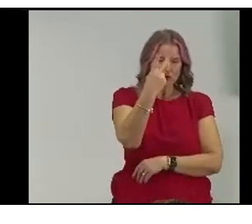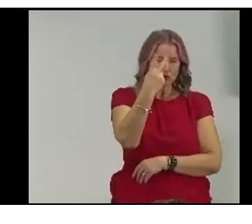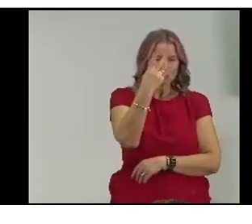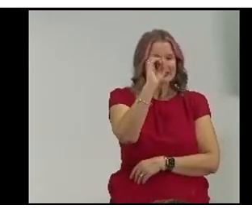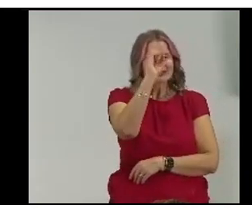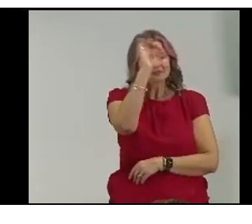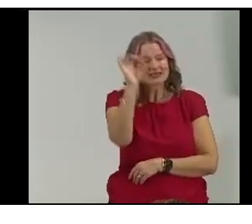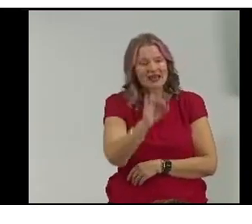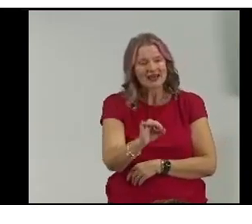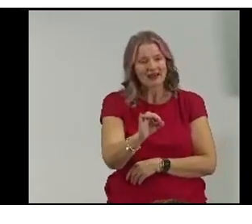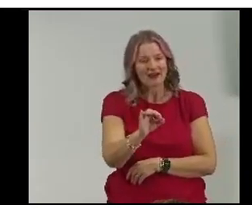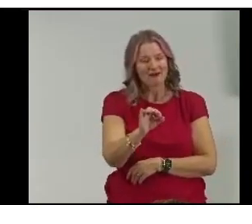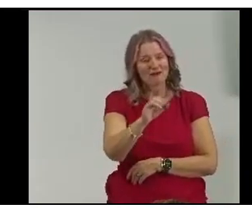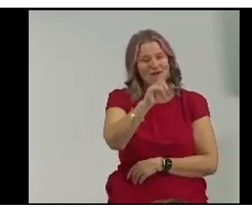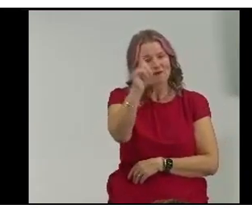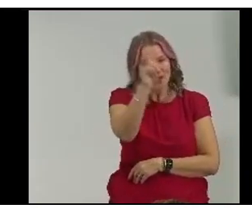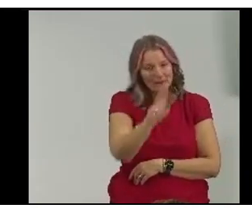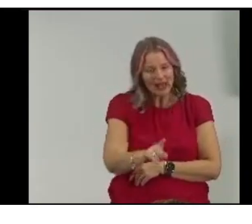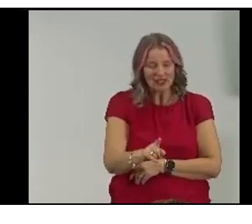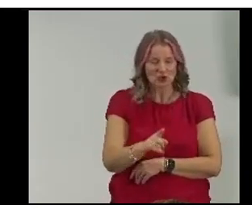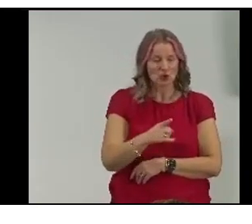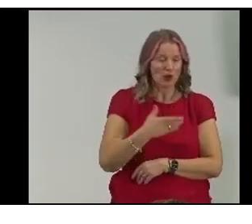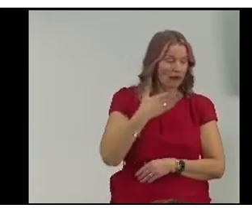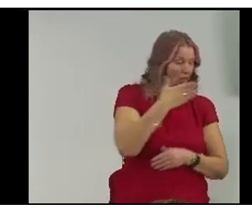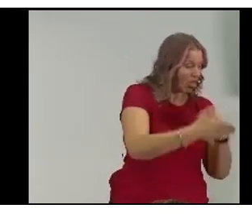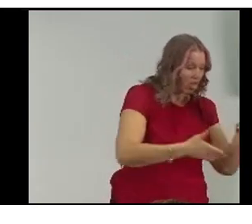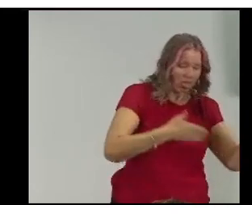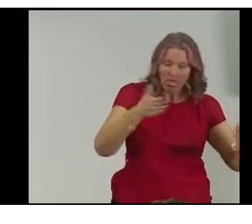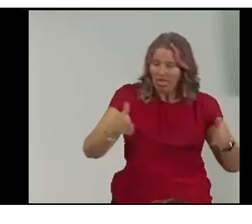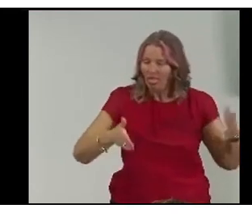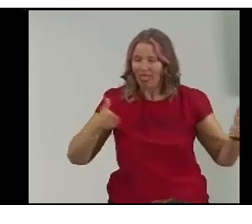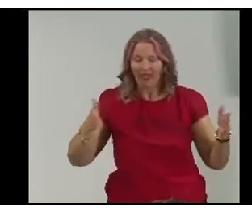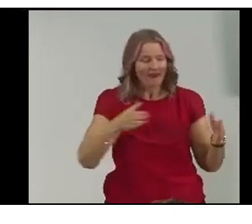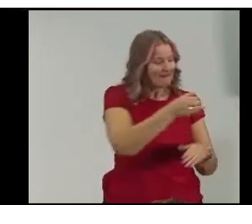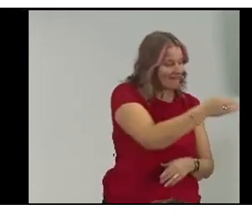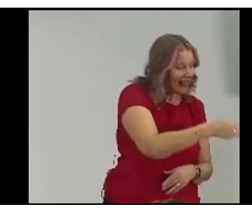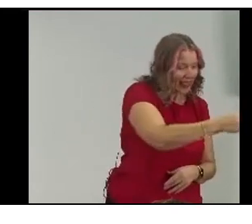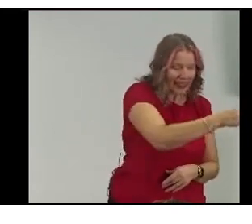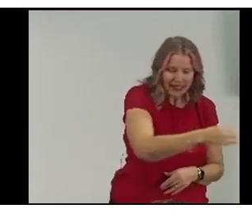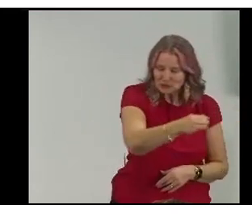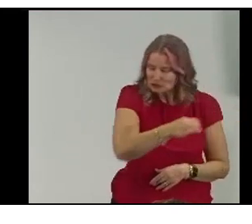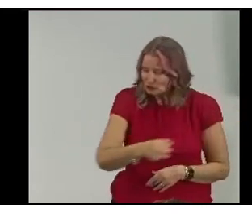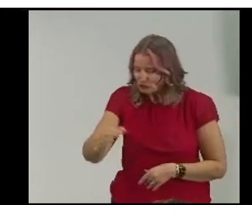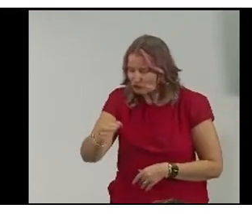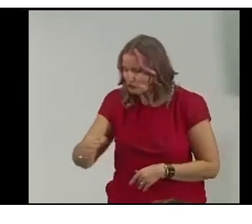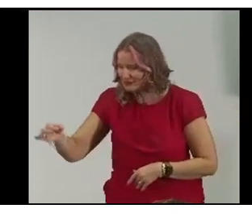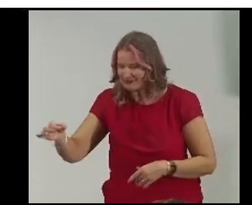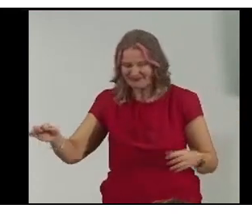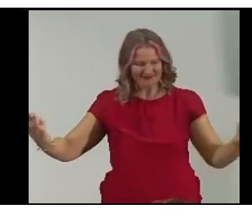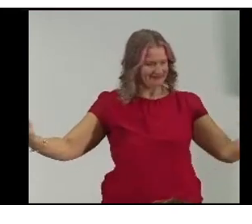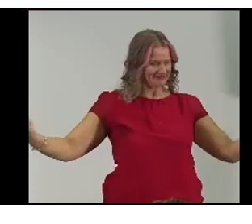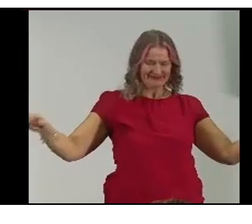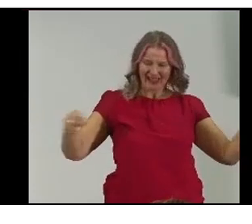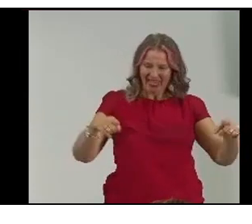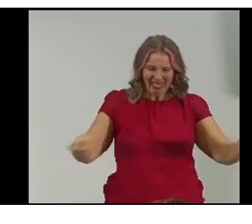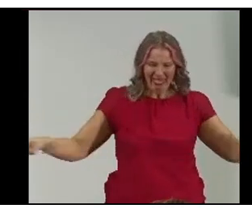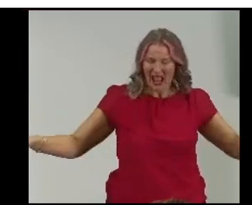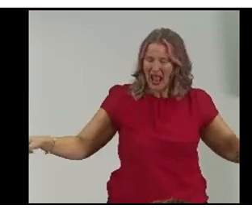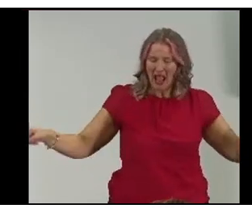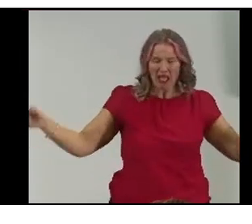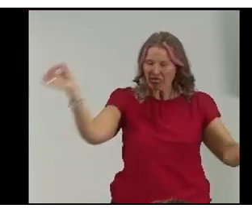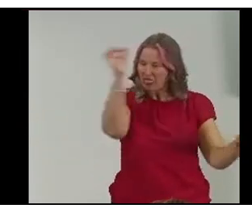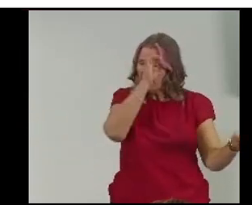20% of the population. When you go to the village where the 80% is, some of the programs we work on, there's nothing going on